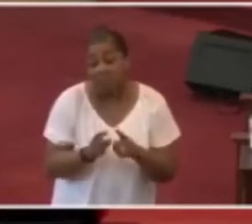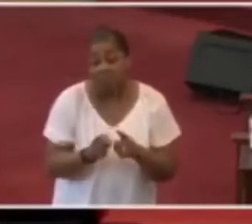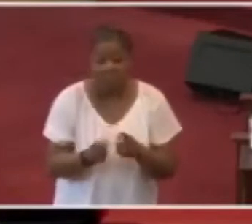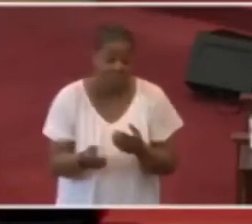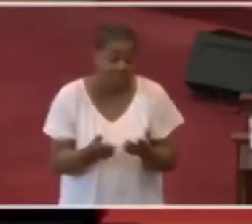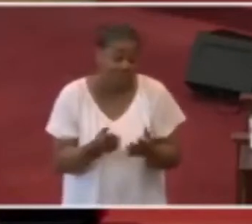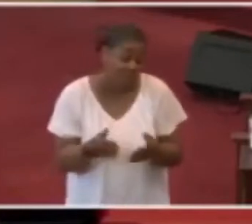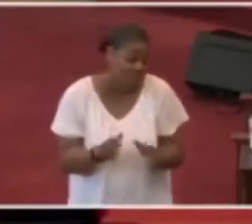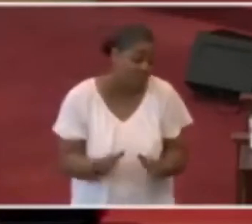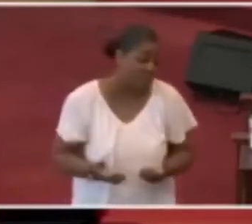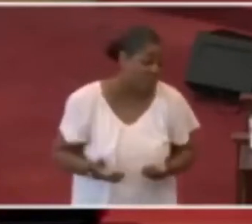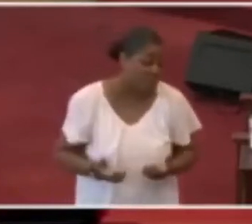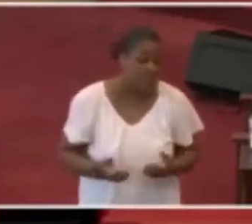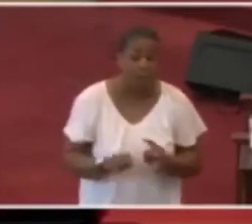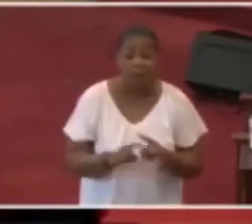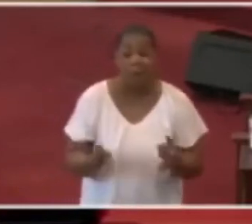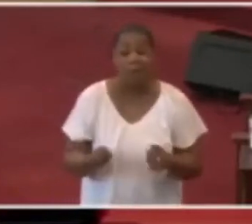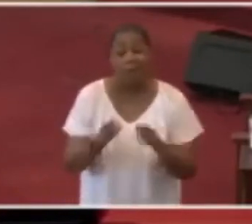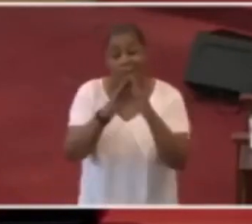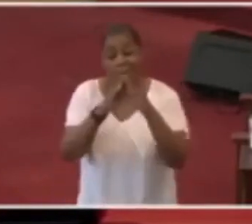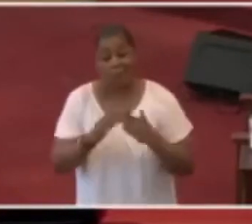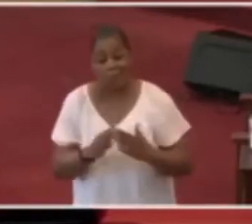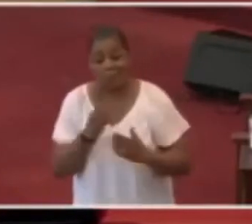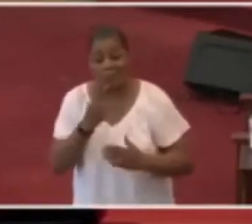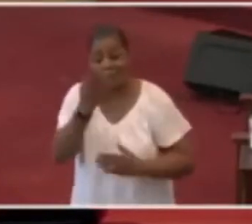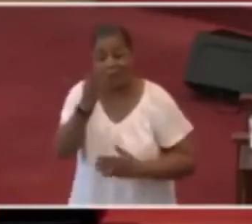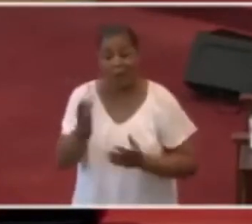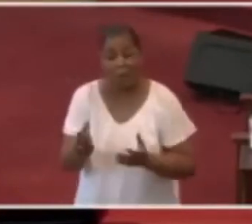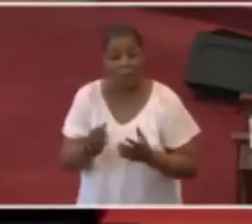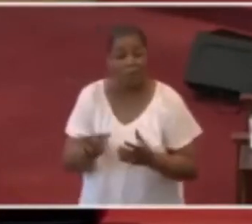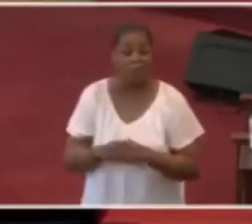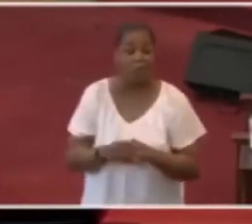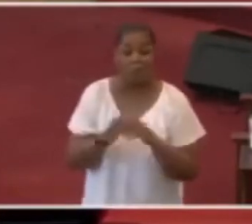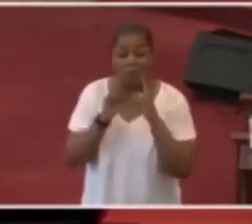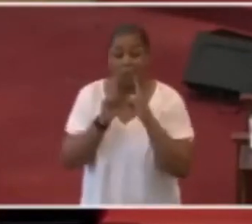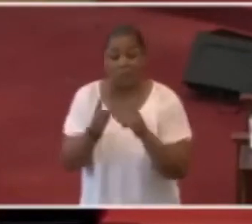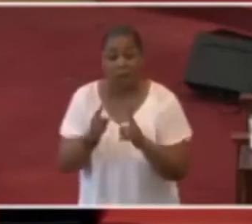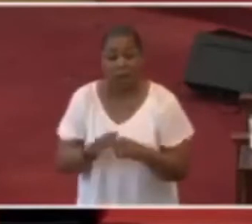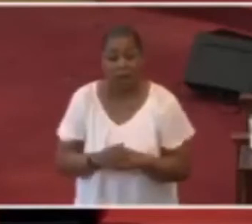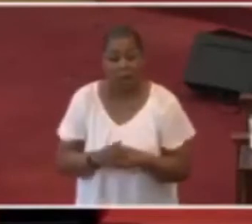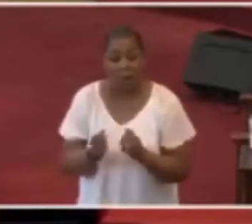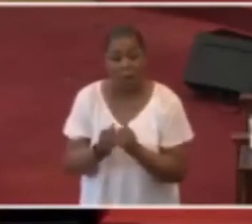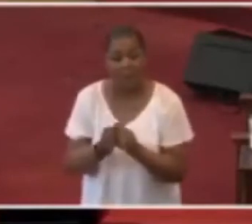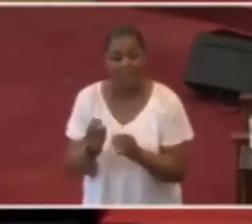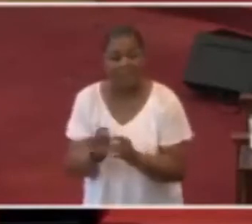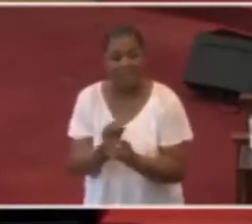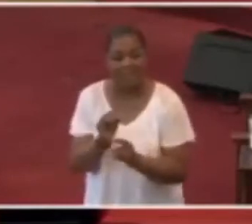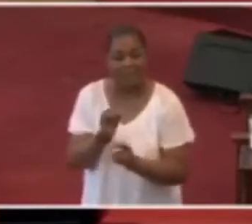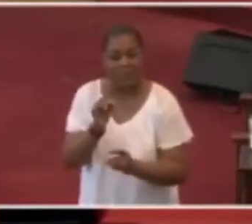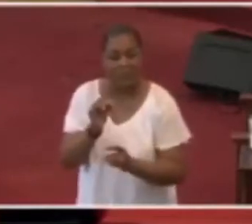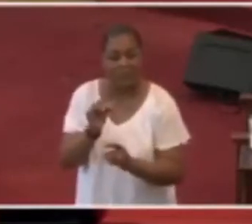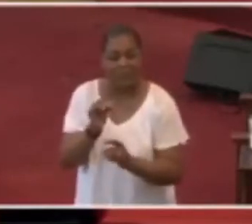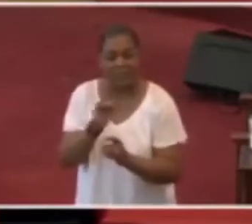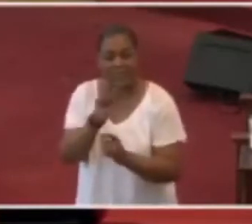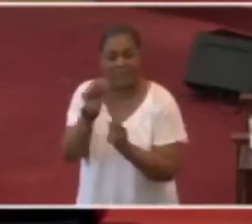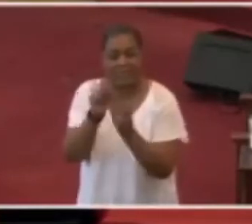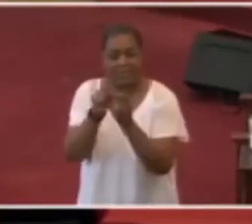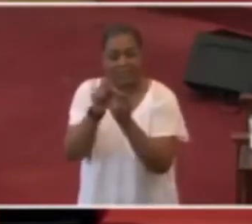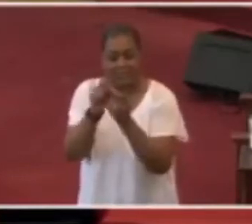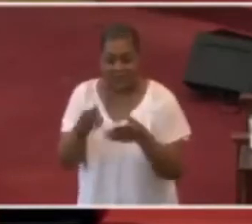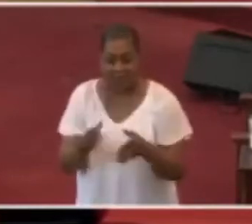want, but this text teaches us that God expects you to respond to life's events in a spiritually specific